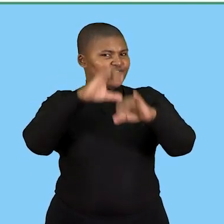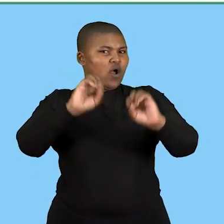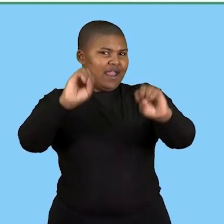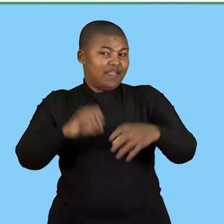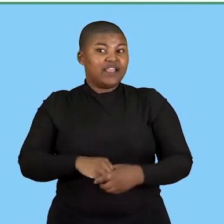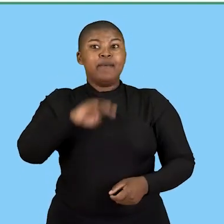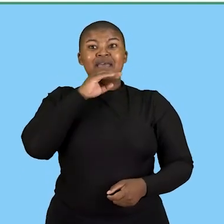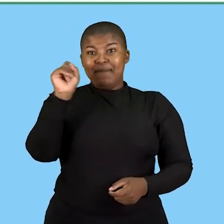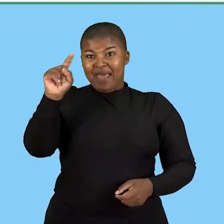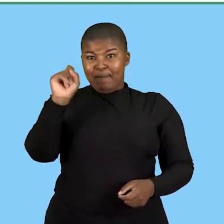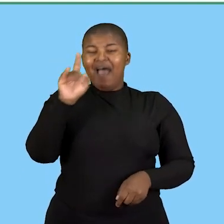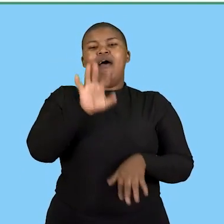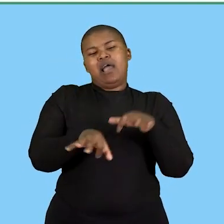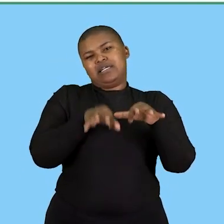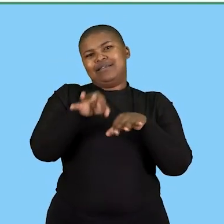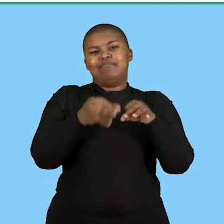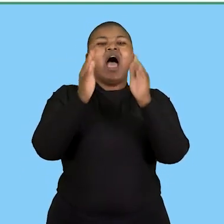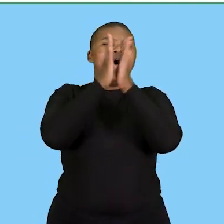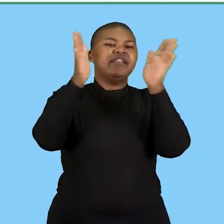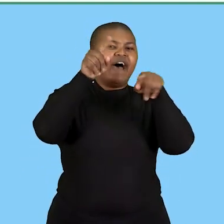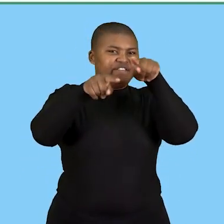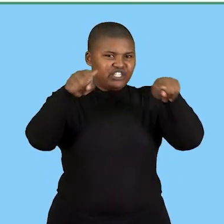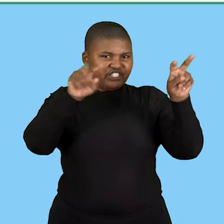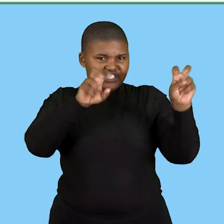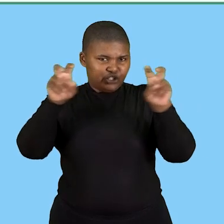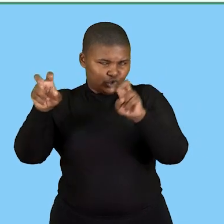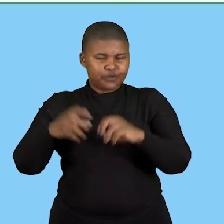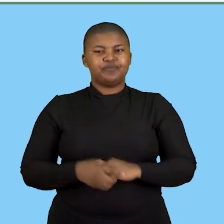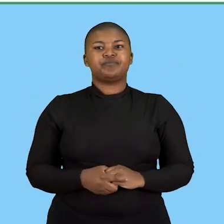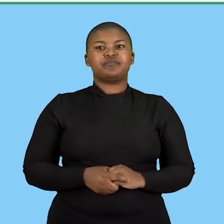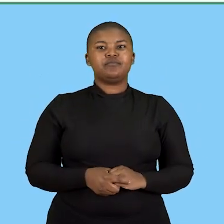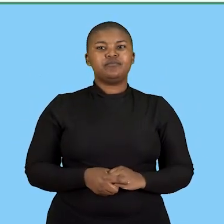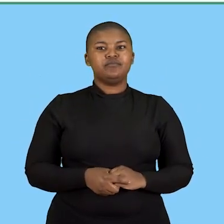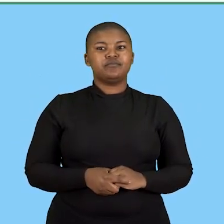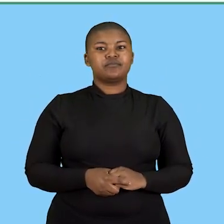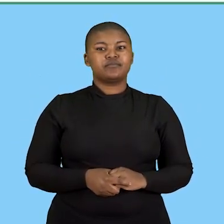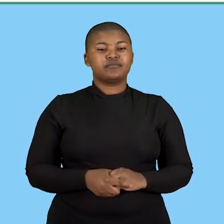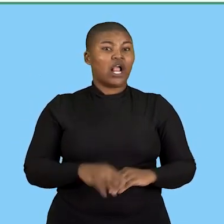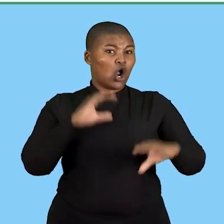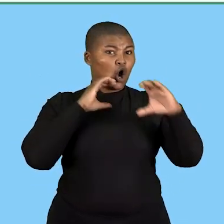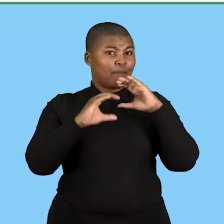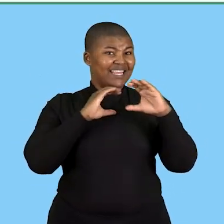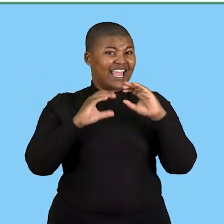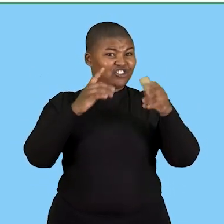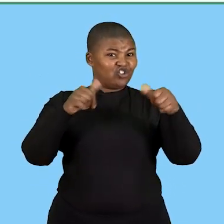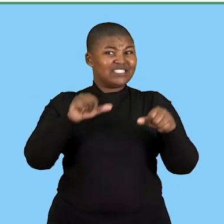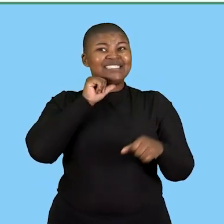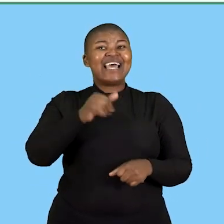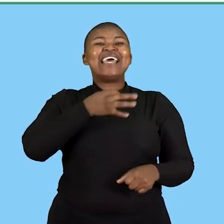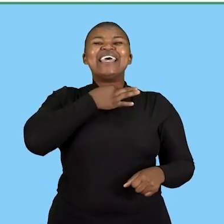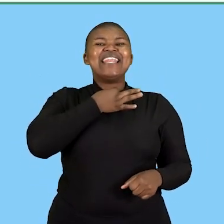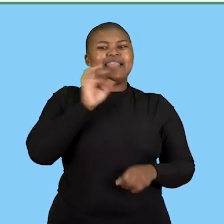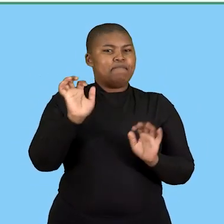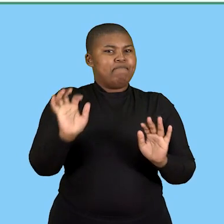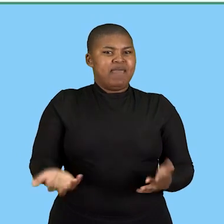this sentence guides you as well to say what diversity issue is that one. And then the other one talks about communication, because it